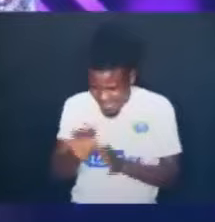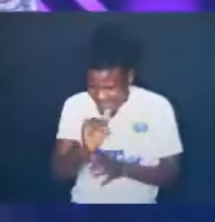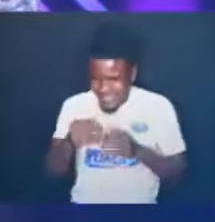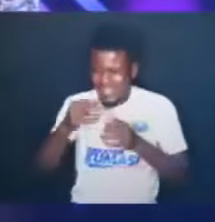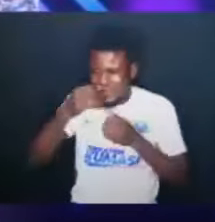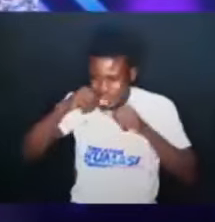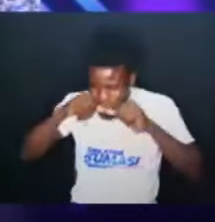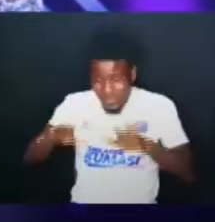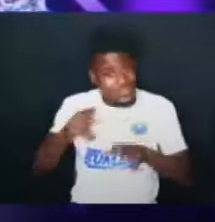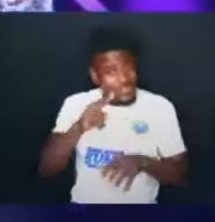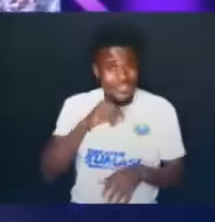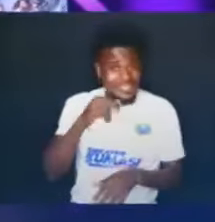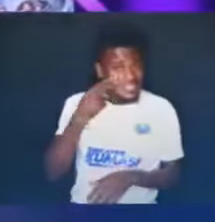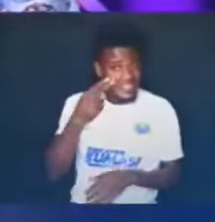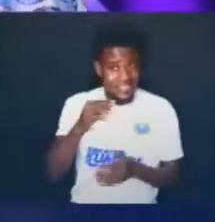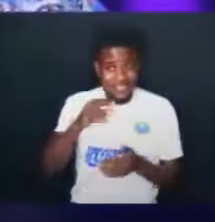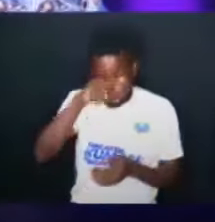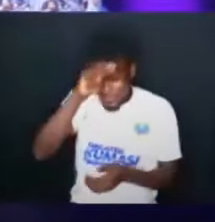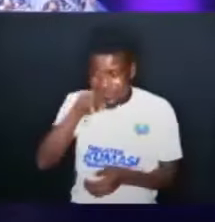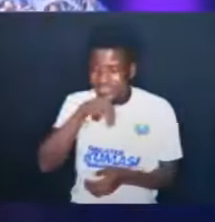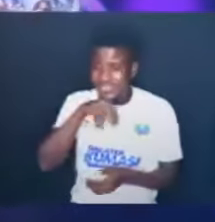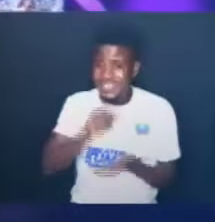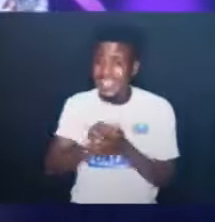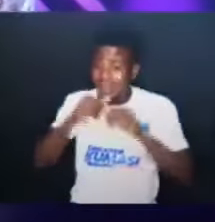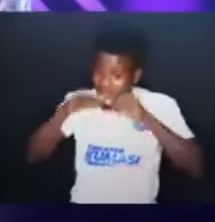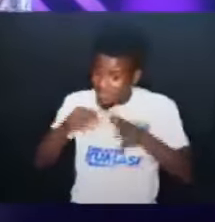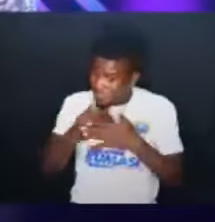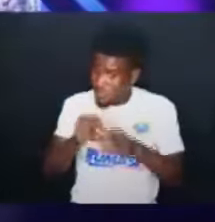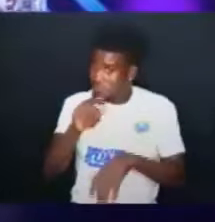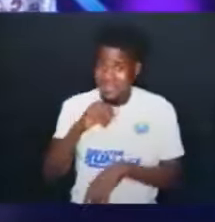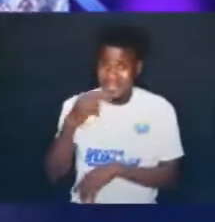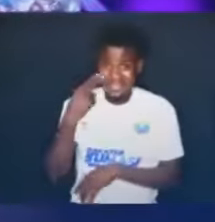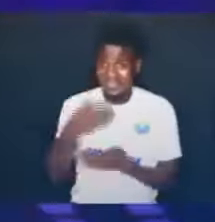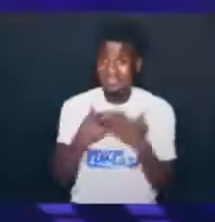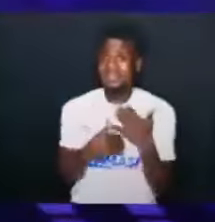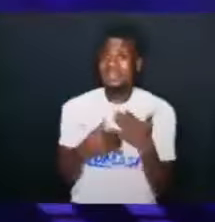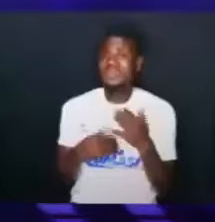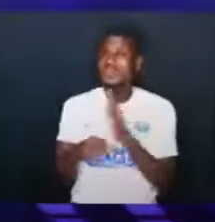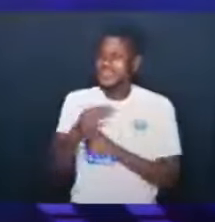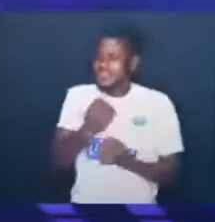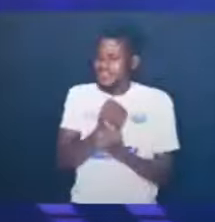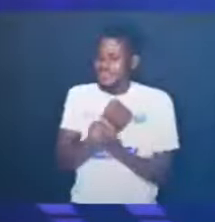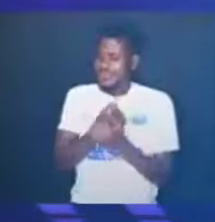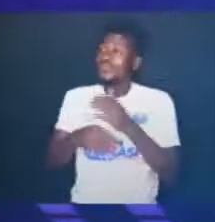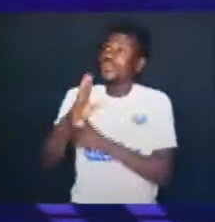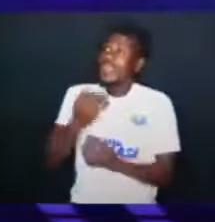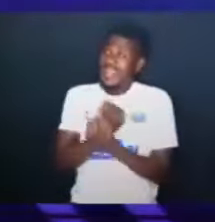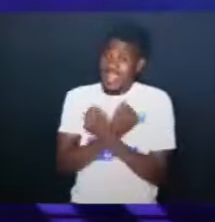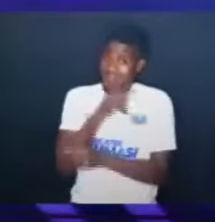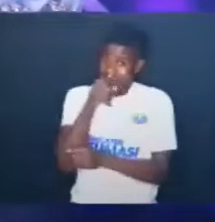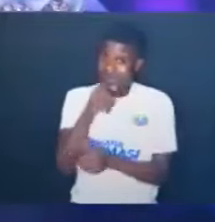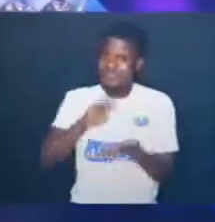seen a blessed goat, eh? You see, when God loves you, He loves everything that